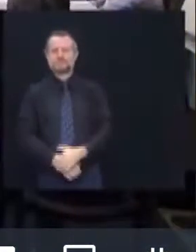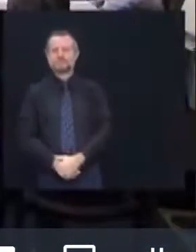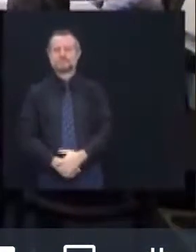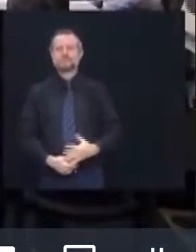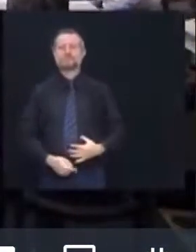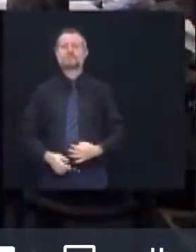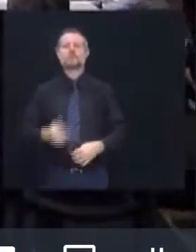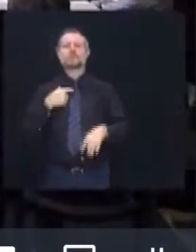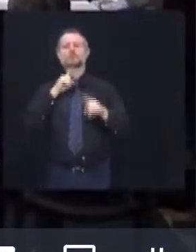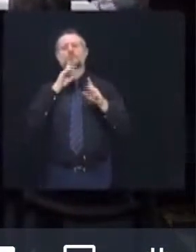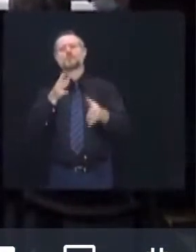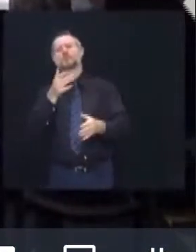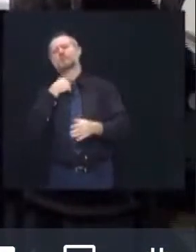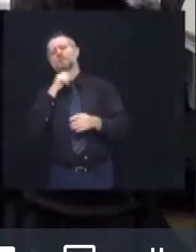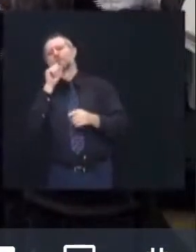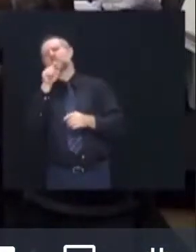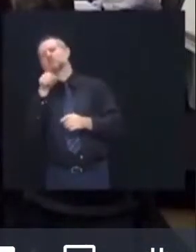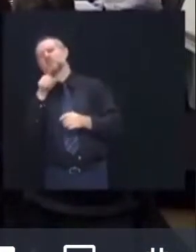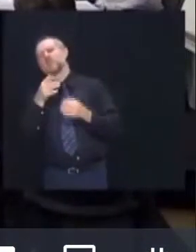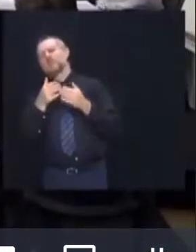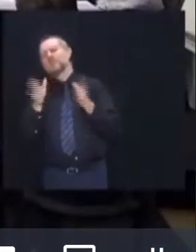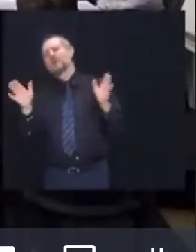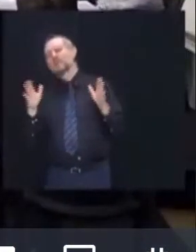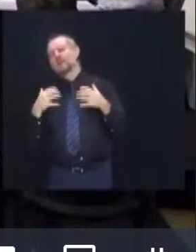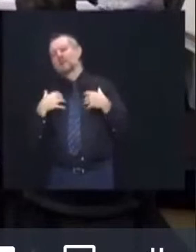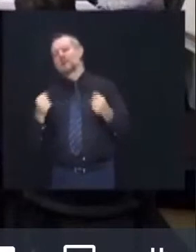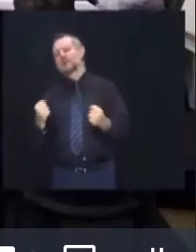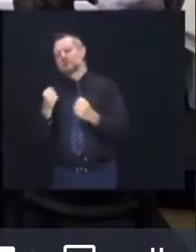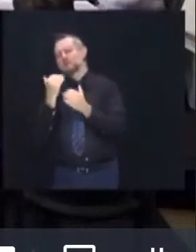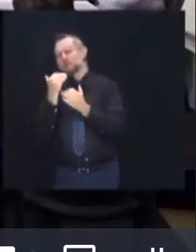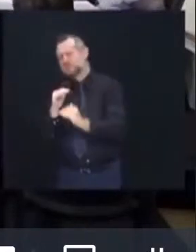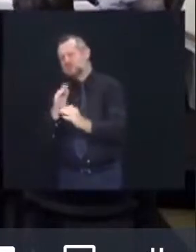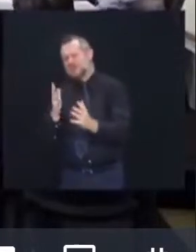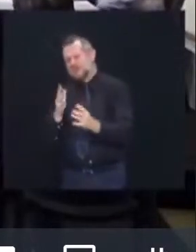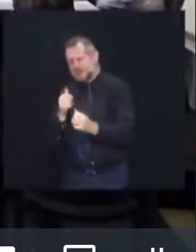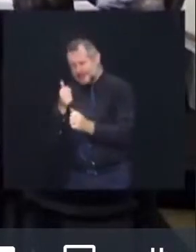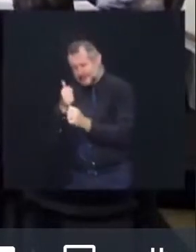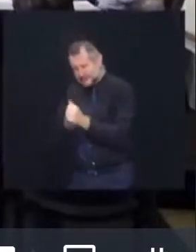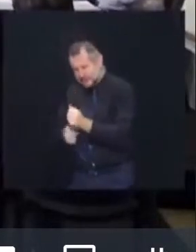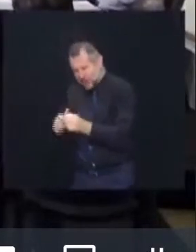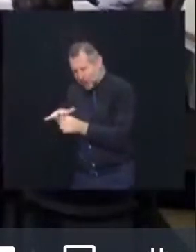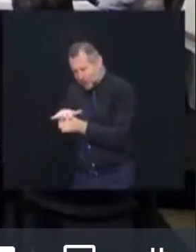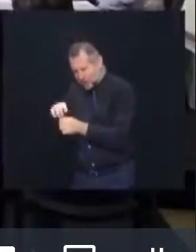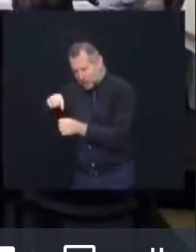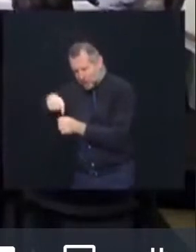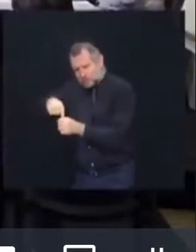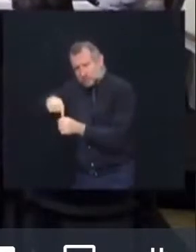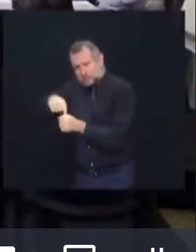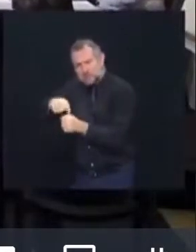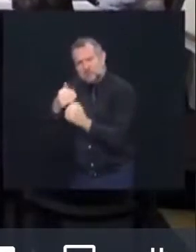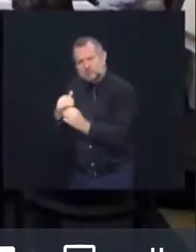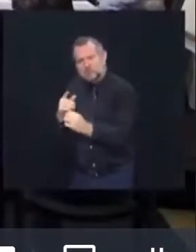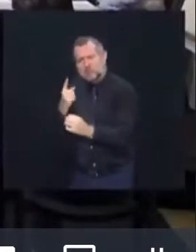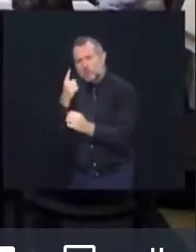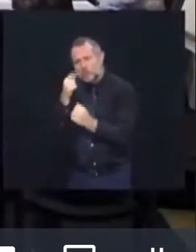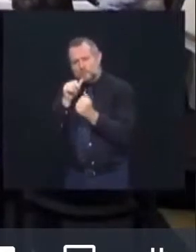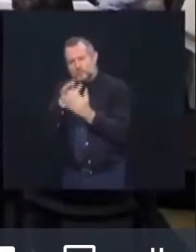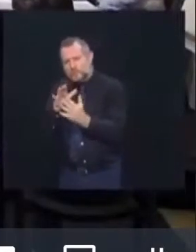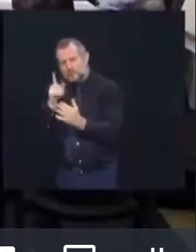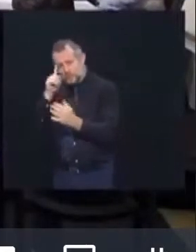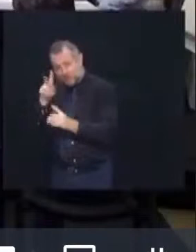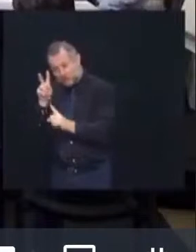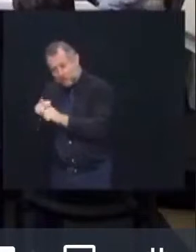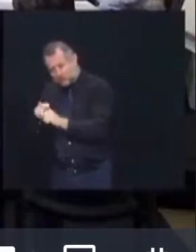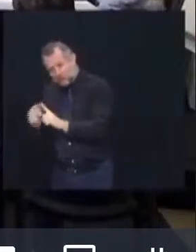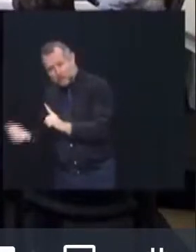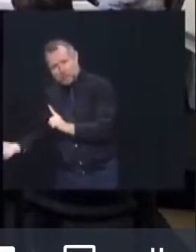these clusters be determined by cluster approach, or will it basically be the same as the various